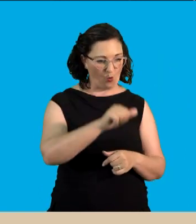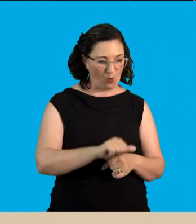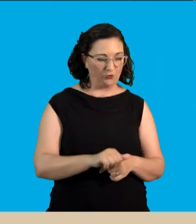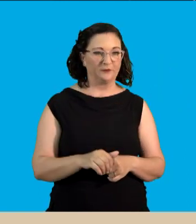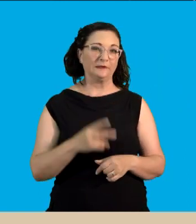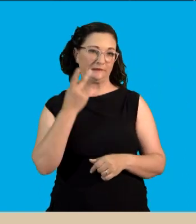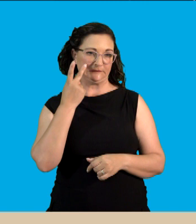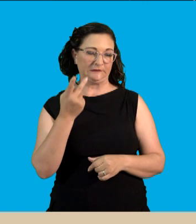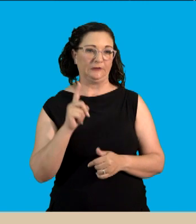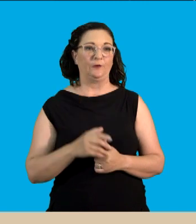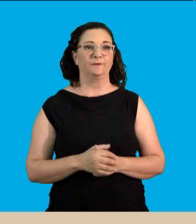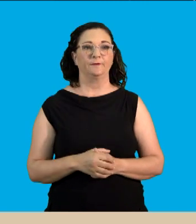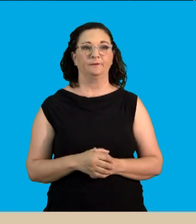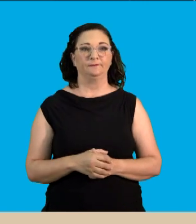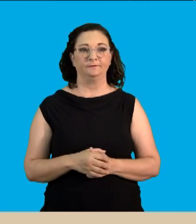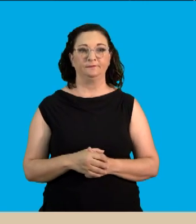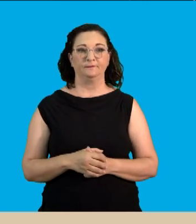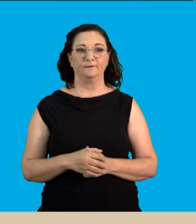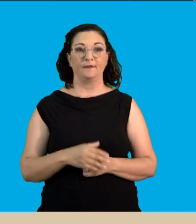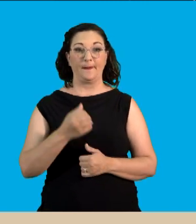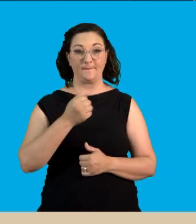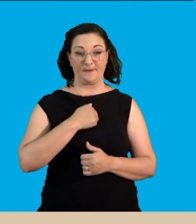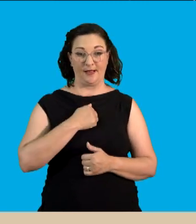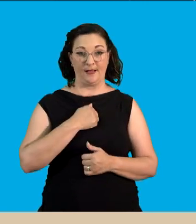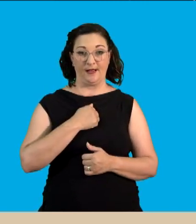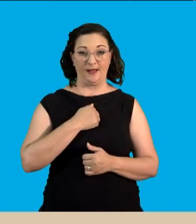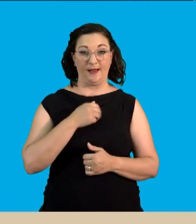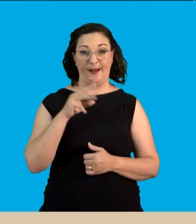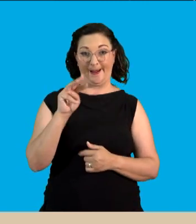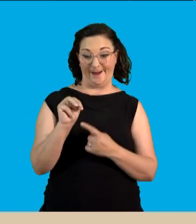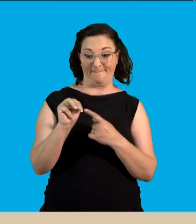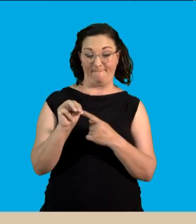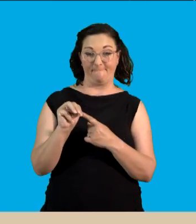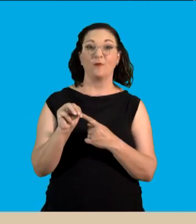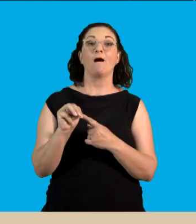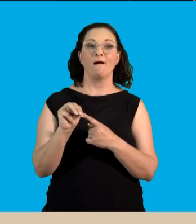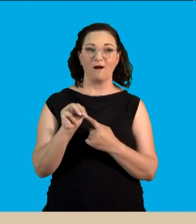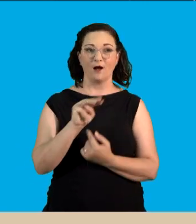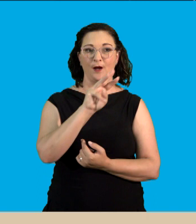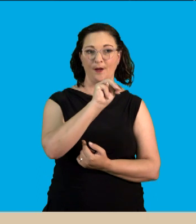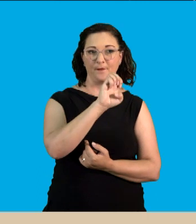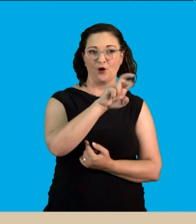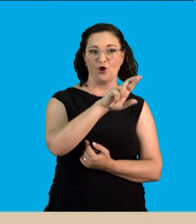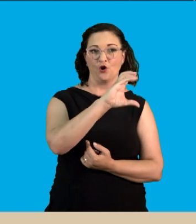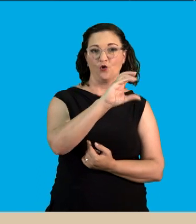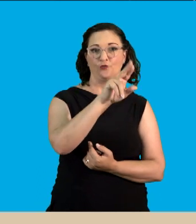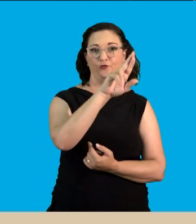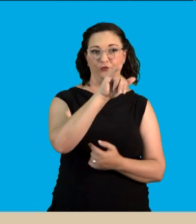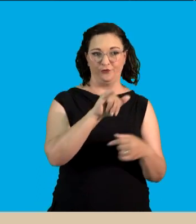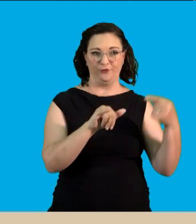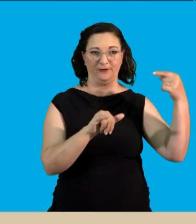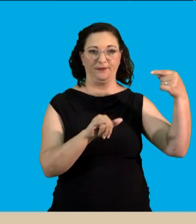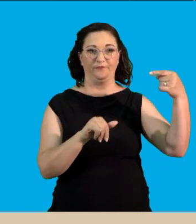of how the planets follow each other from the sun. If you see the capital letter M will be for Mercury, and